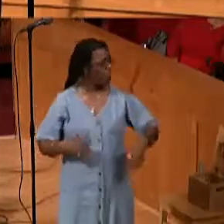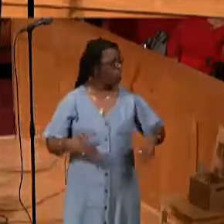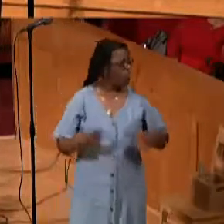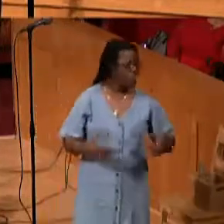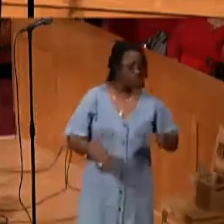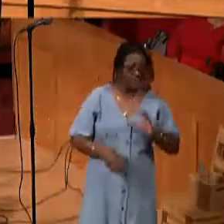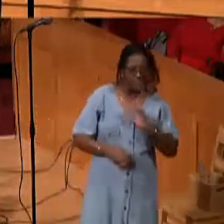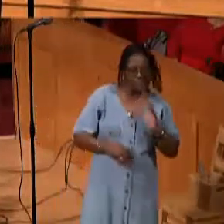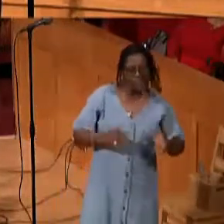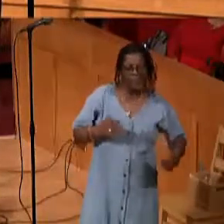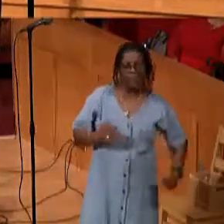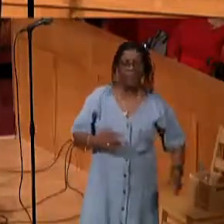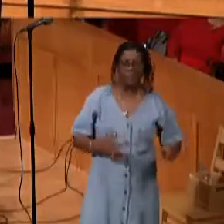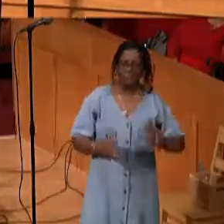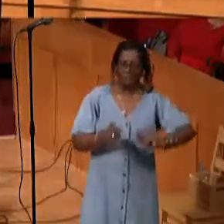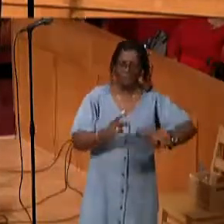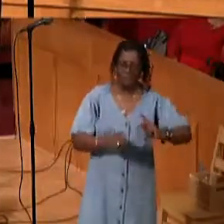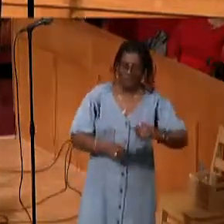I did. Said that to myself.